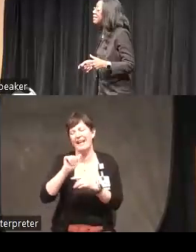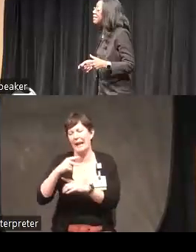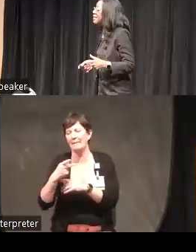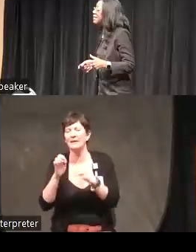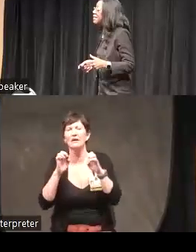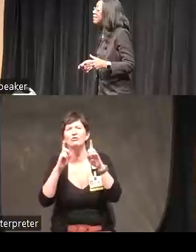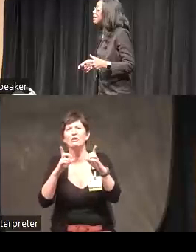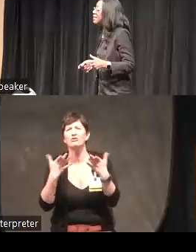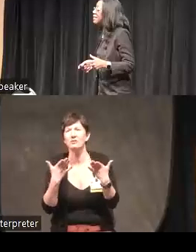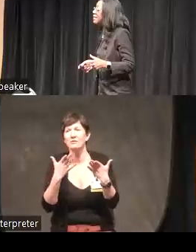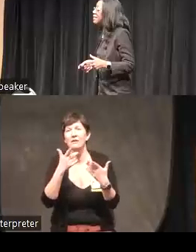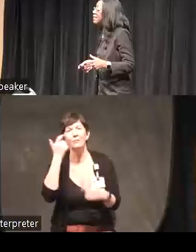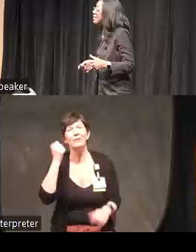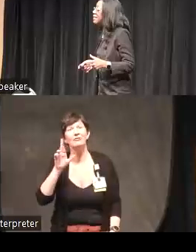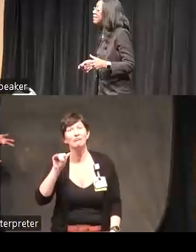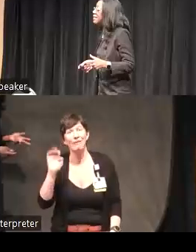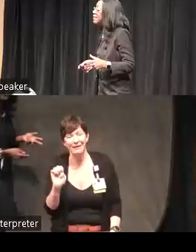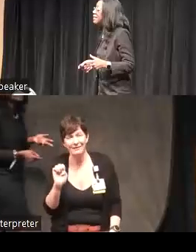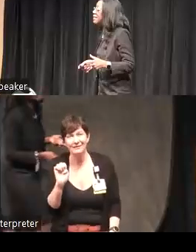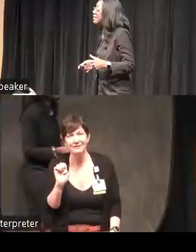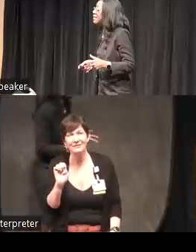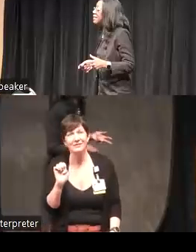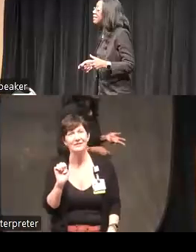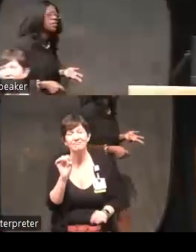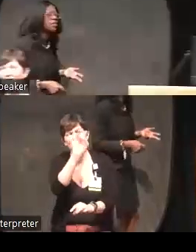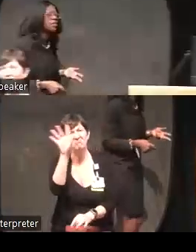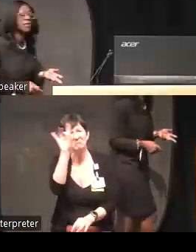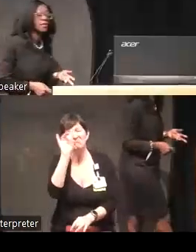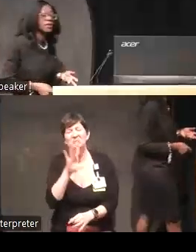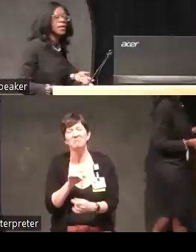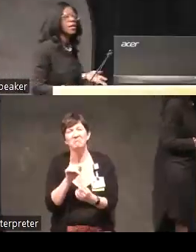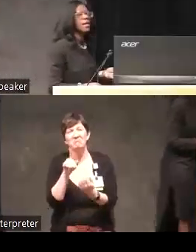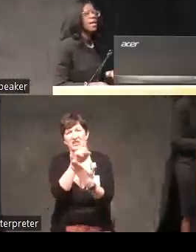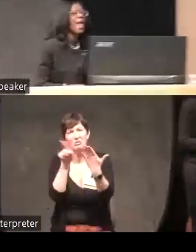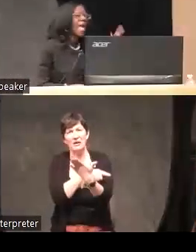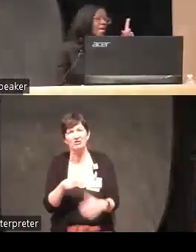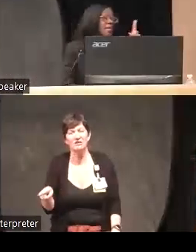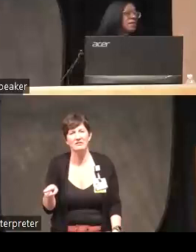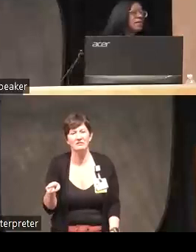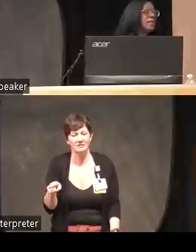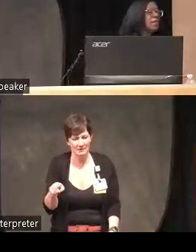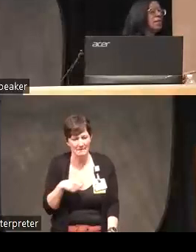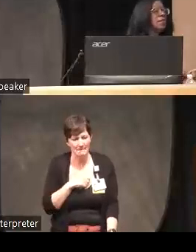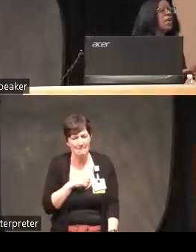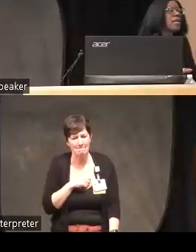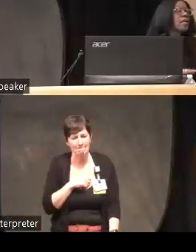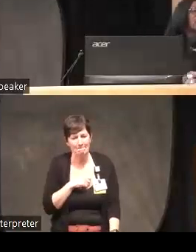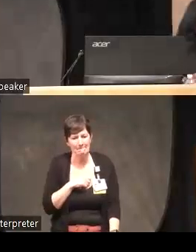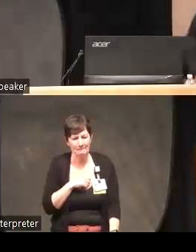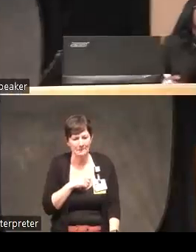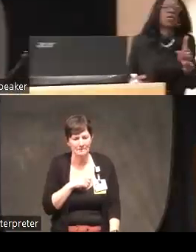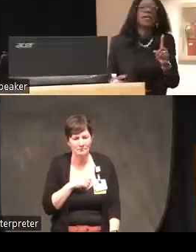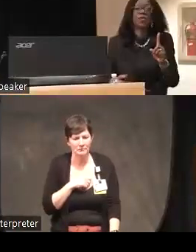race and ethnicity. It's the most efficient form of discrimination you've ever seen in your life, right? And not only